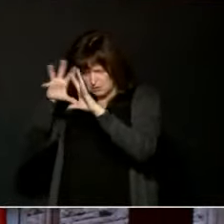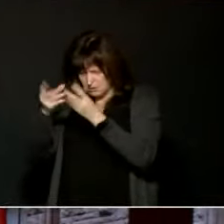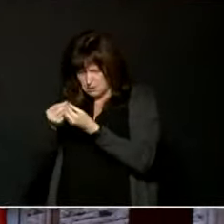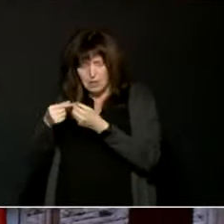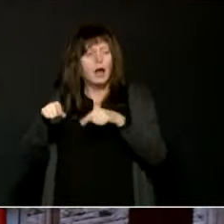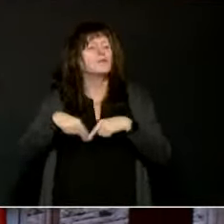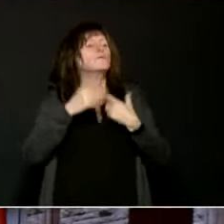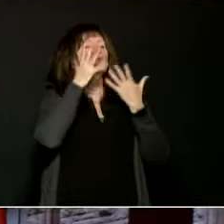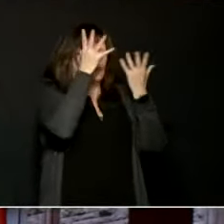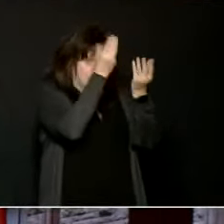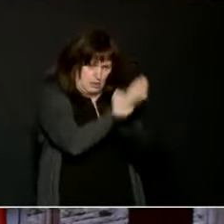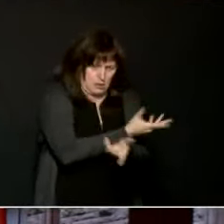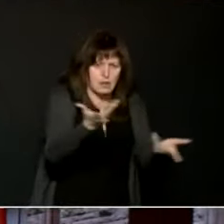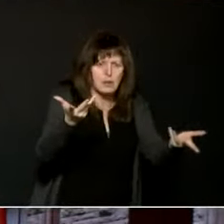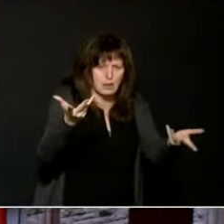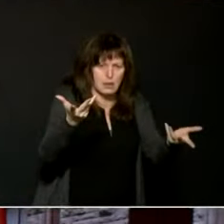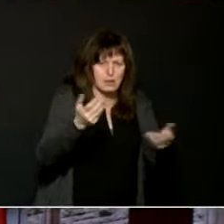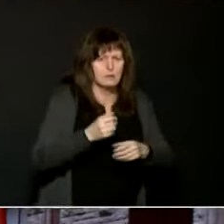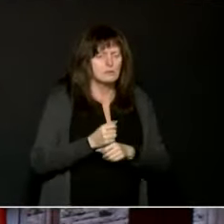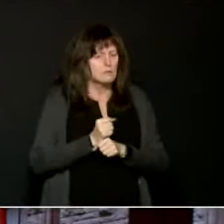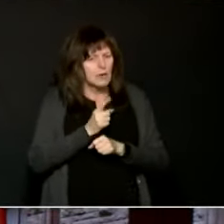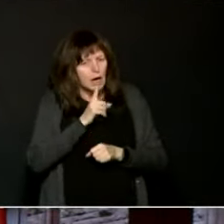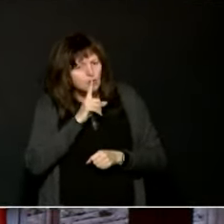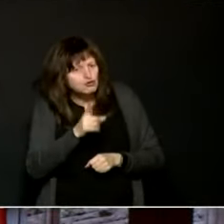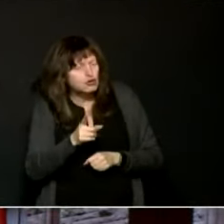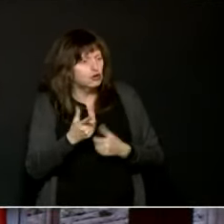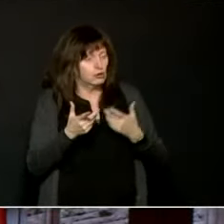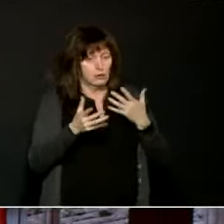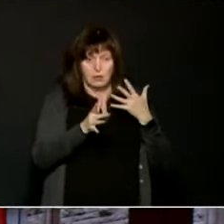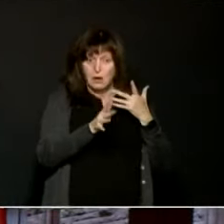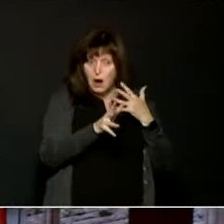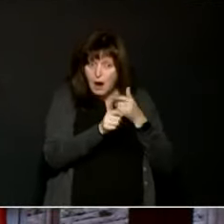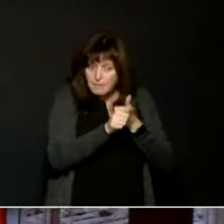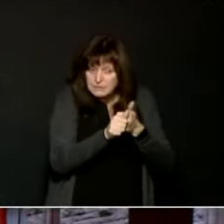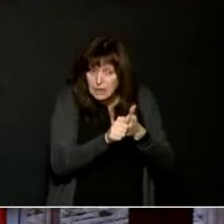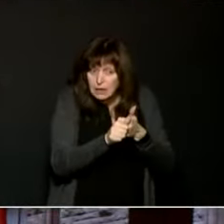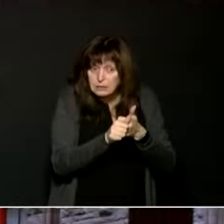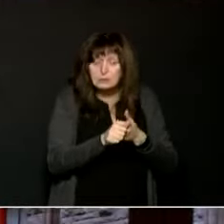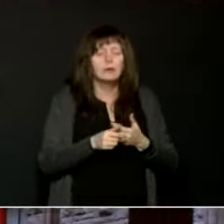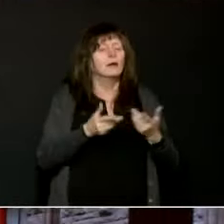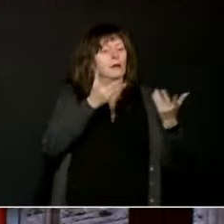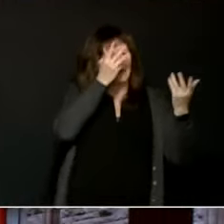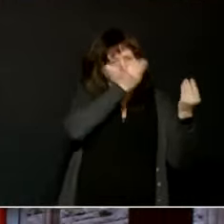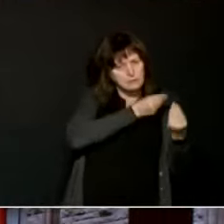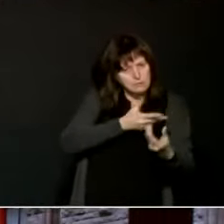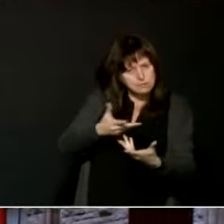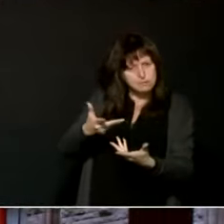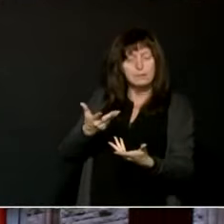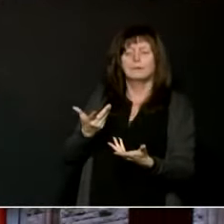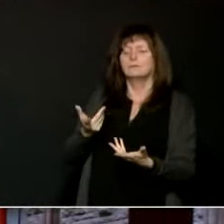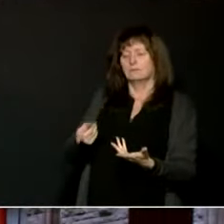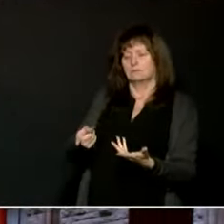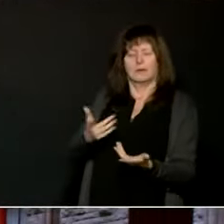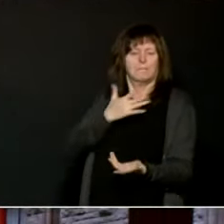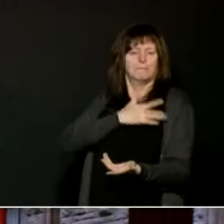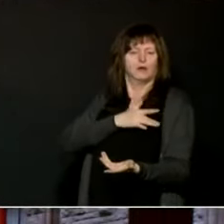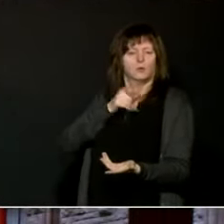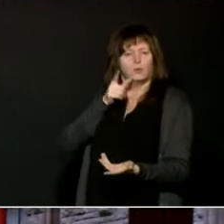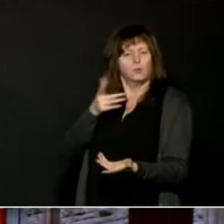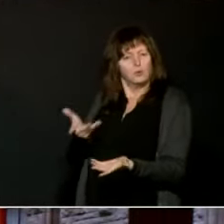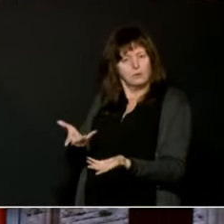as up-to-date as they need to be to understand it, to be able to translate this to their patients and clients who may have